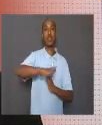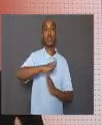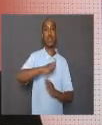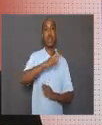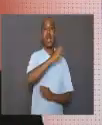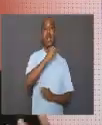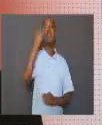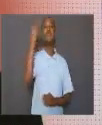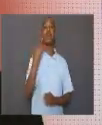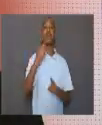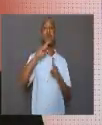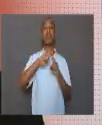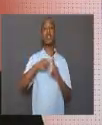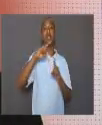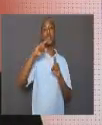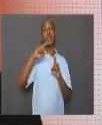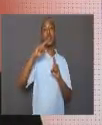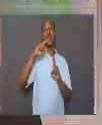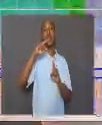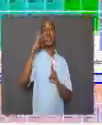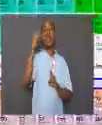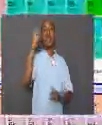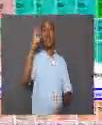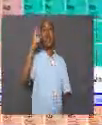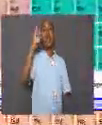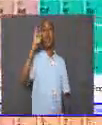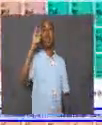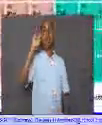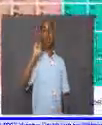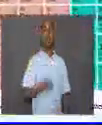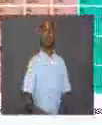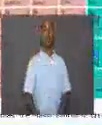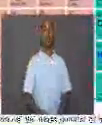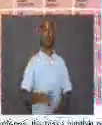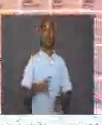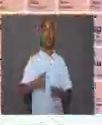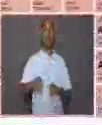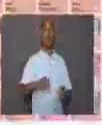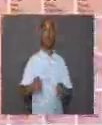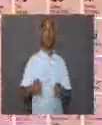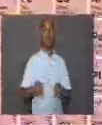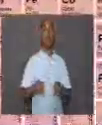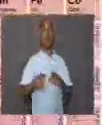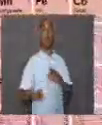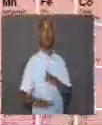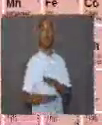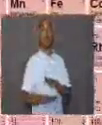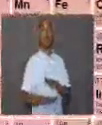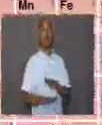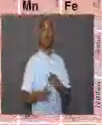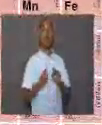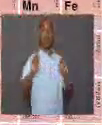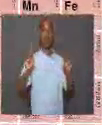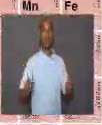and form positive ions. When we move down different groups on the periodic